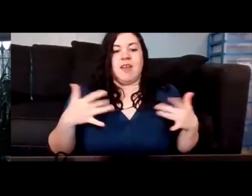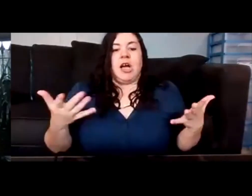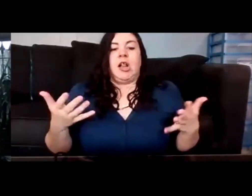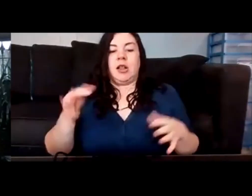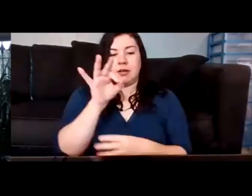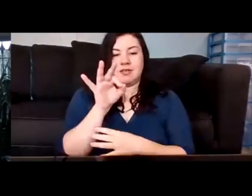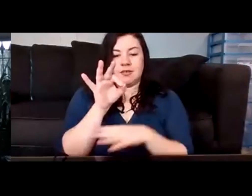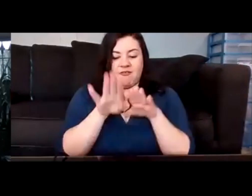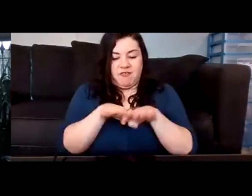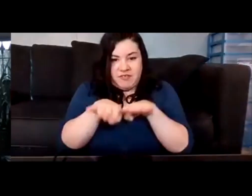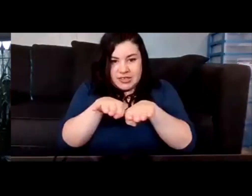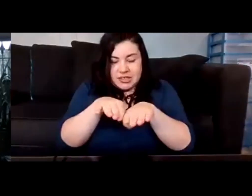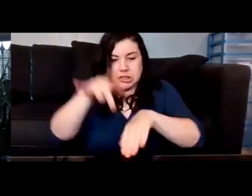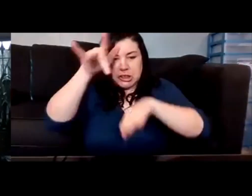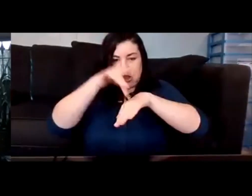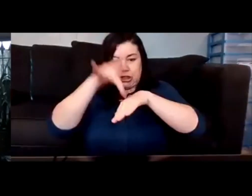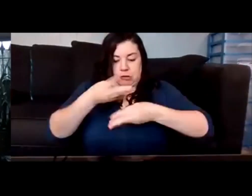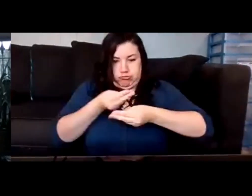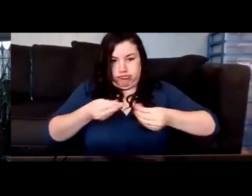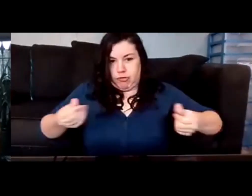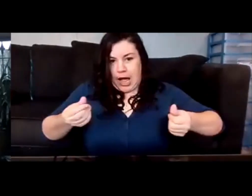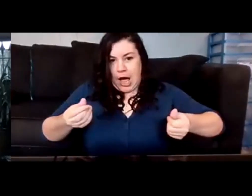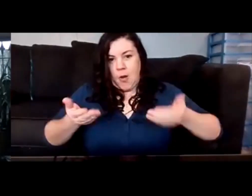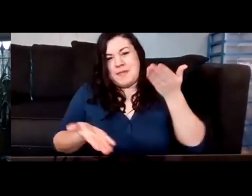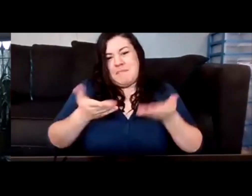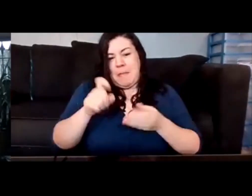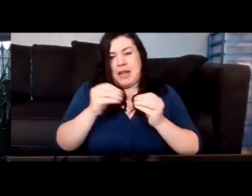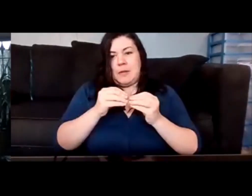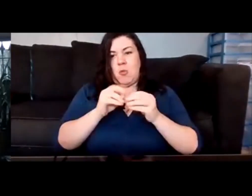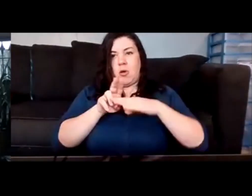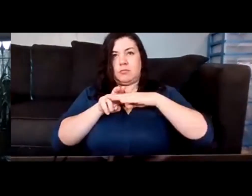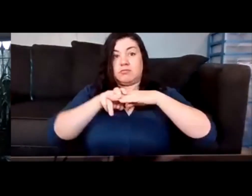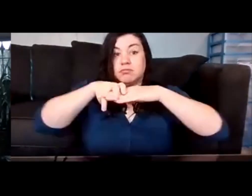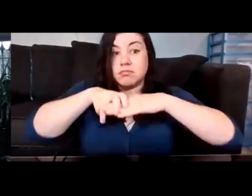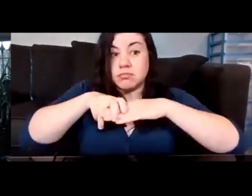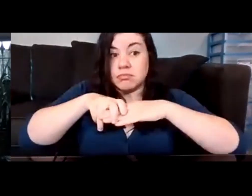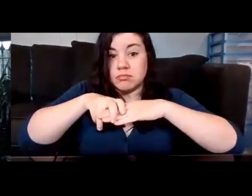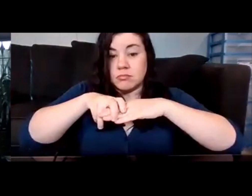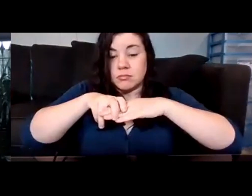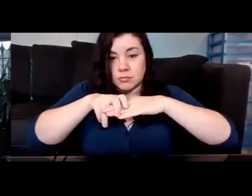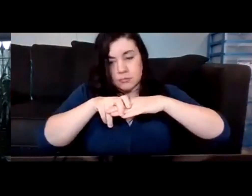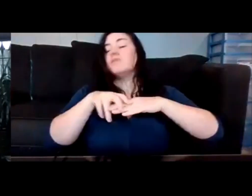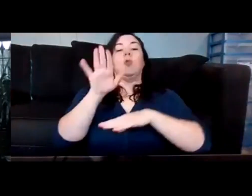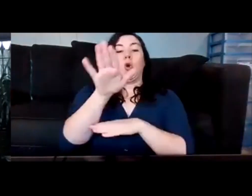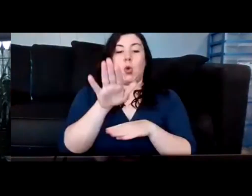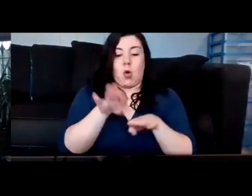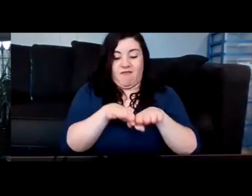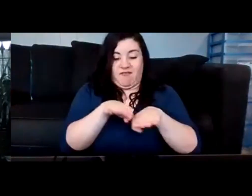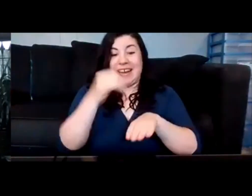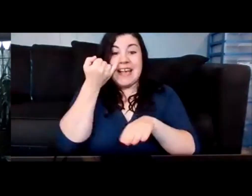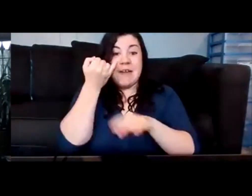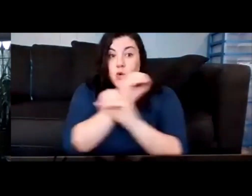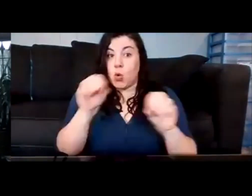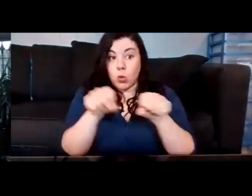on the ground. So that might mean that you have to kind of sit a little more forward on your seat and let your feet ground. If you're barefoot, spread